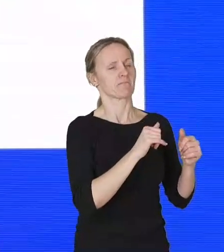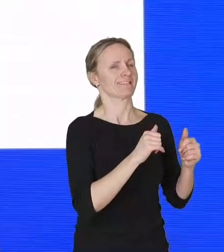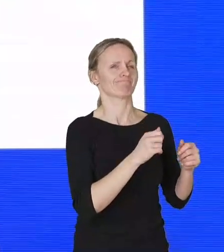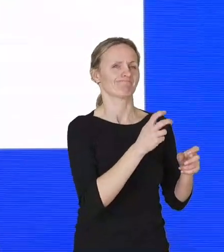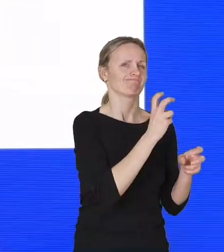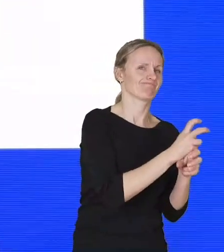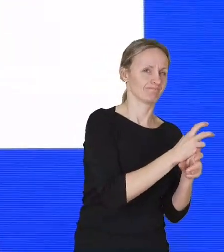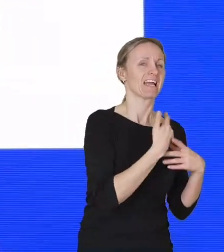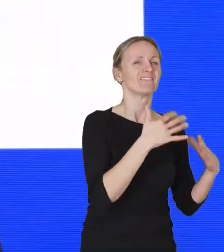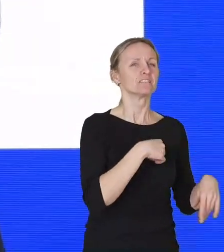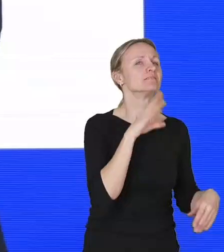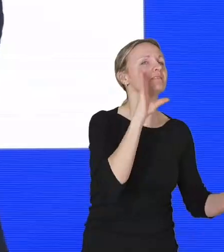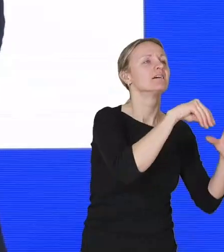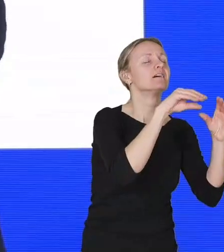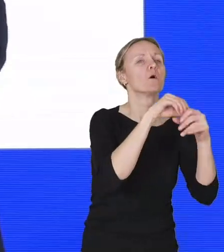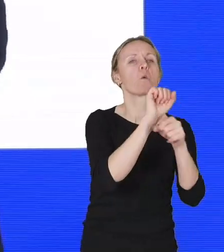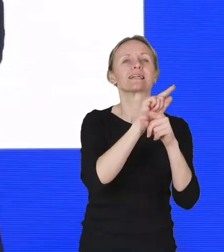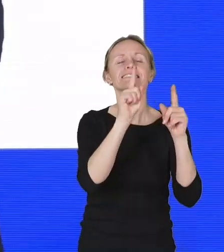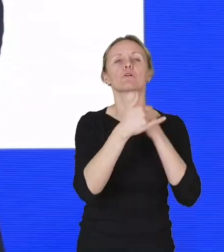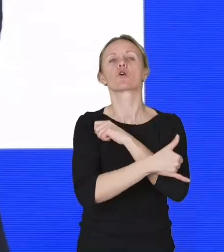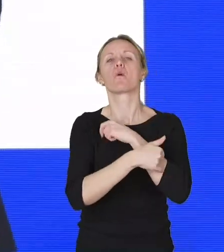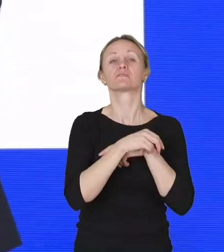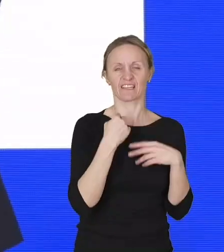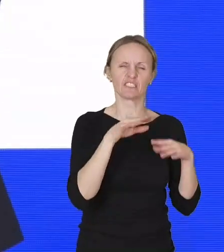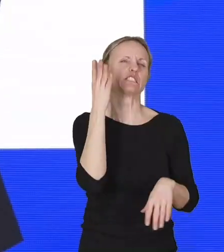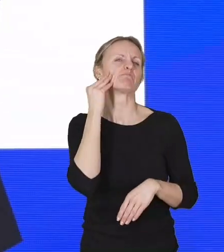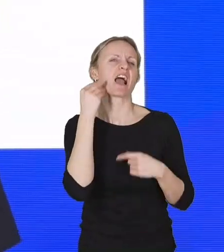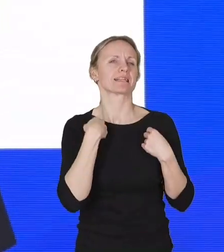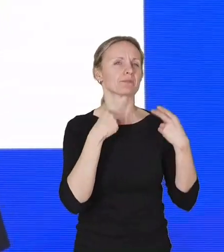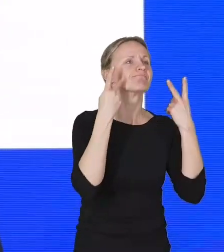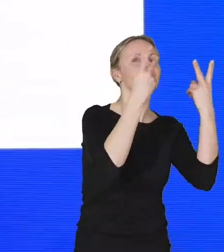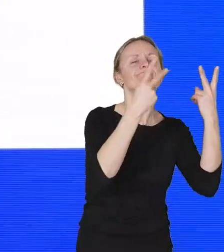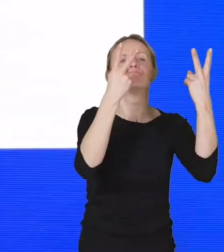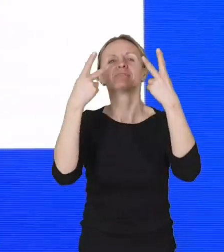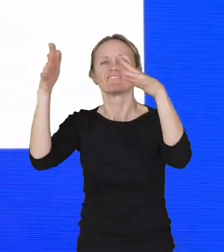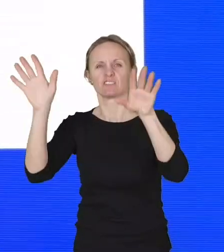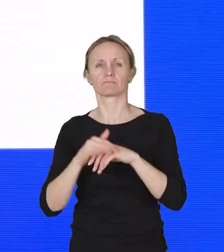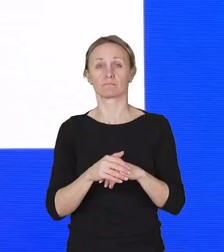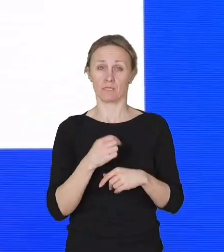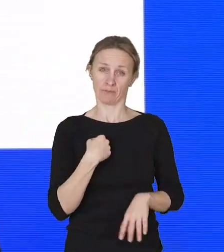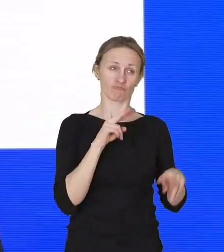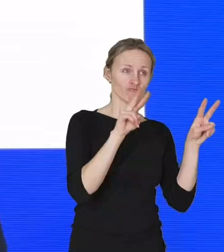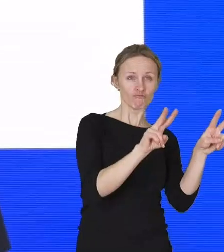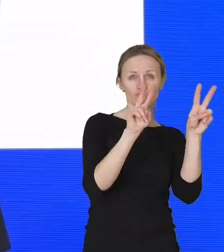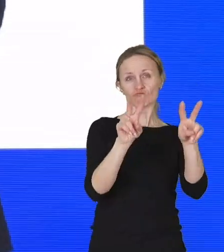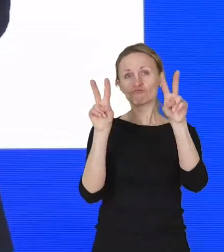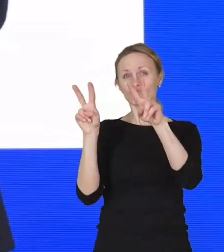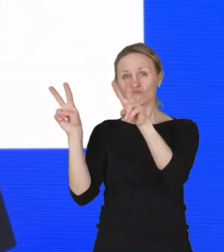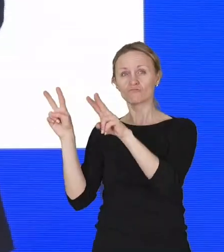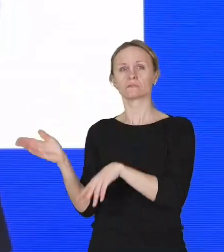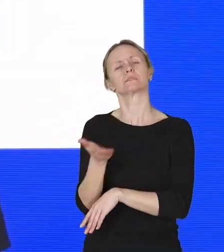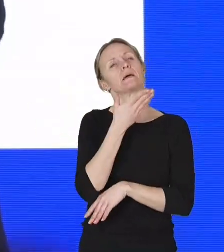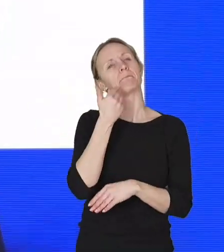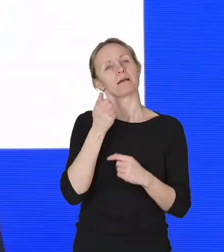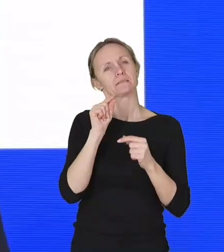to get away from this academic concept that a paper is the output. And this